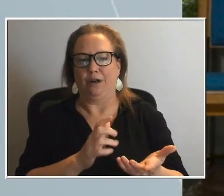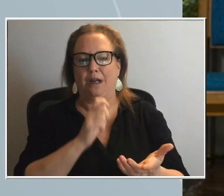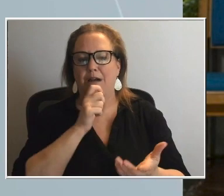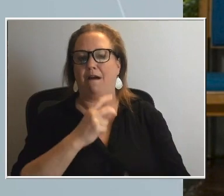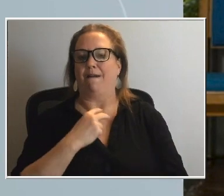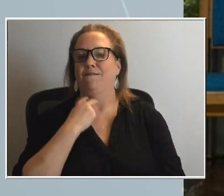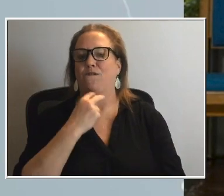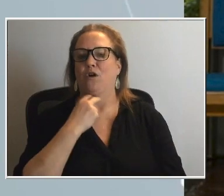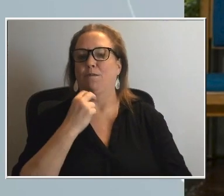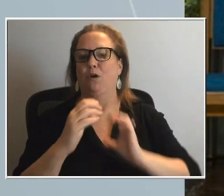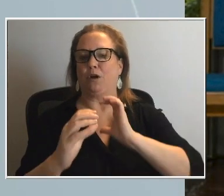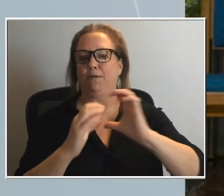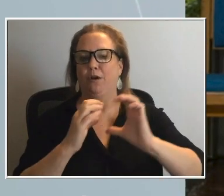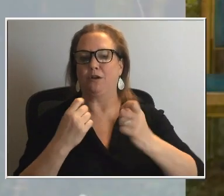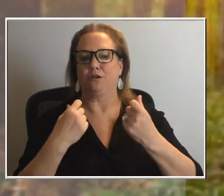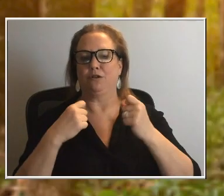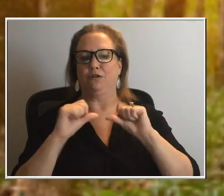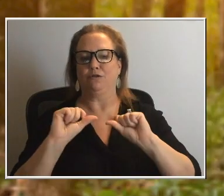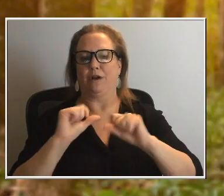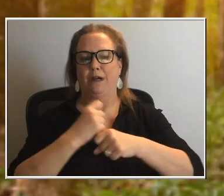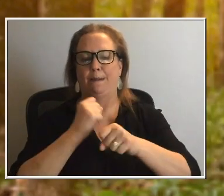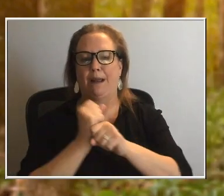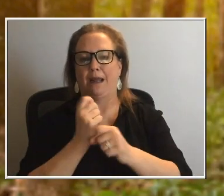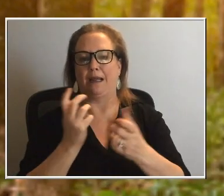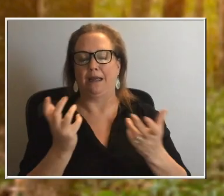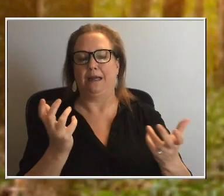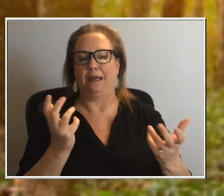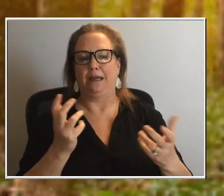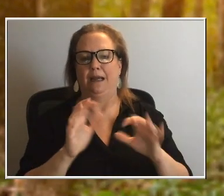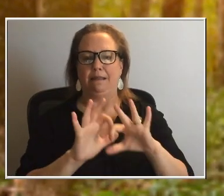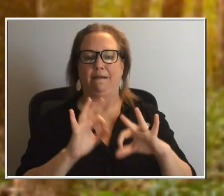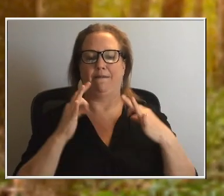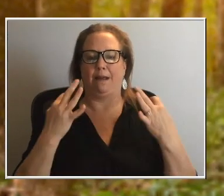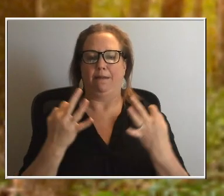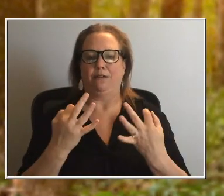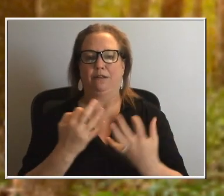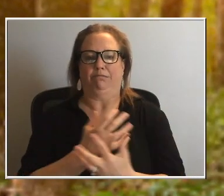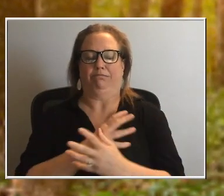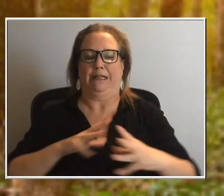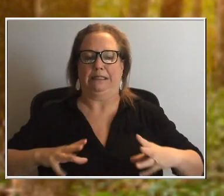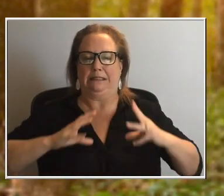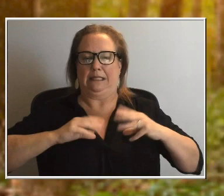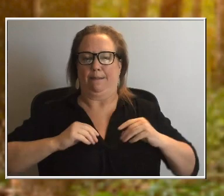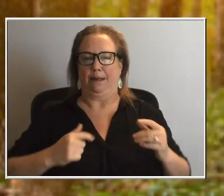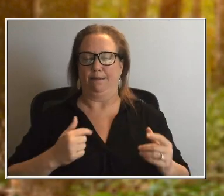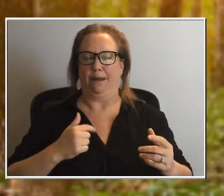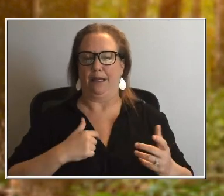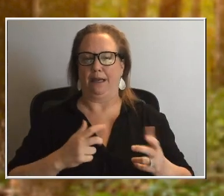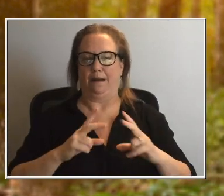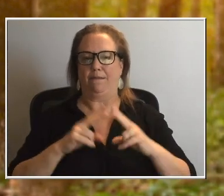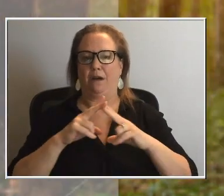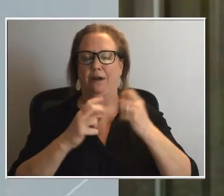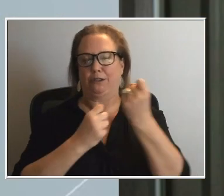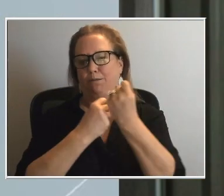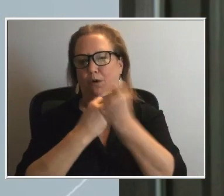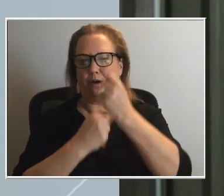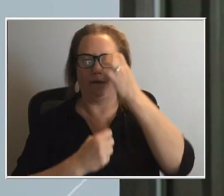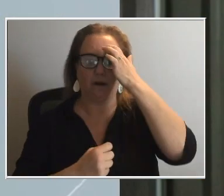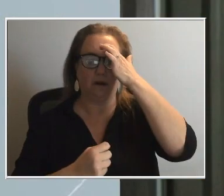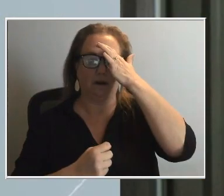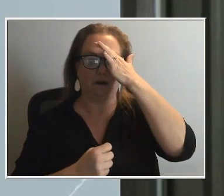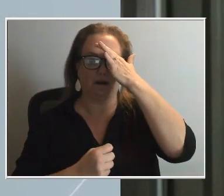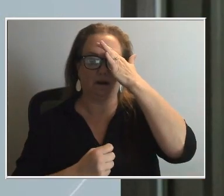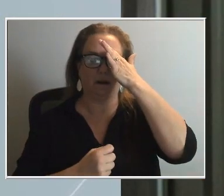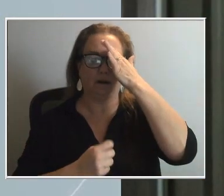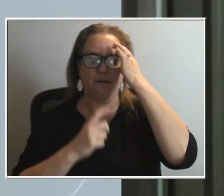that you're now trying to create, and so the family just wrapped their arms around me and very supportive. You said it was tougher for them to